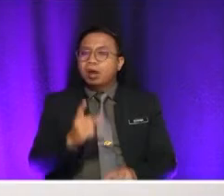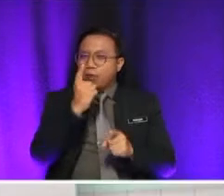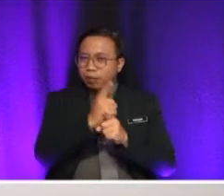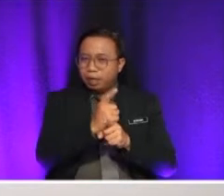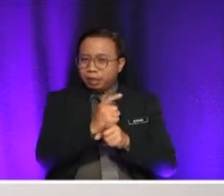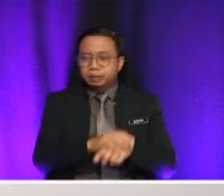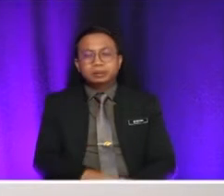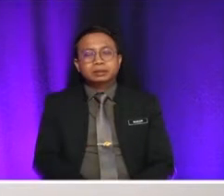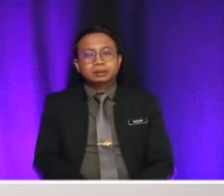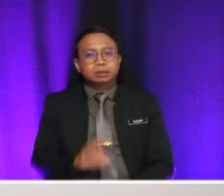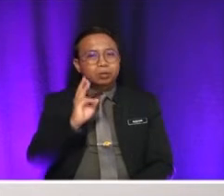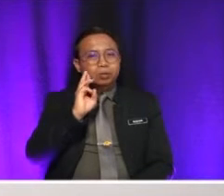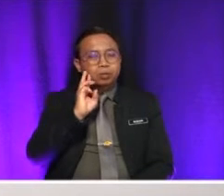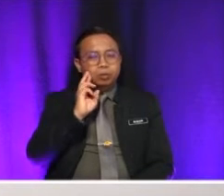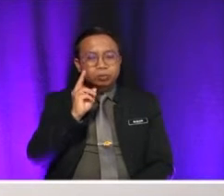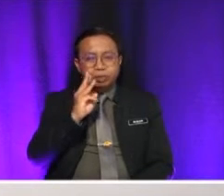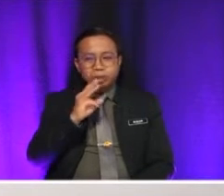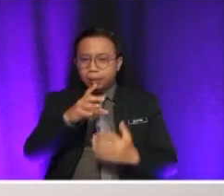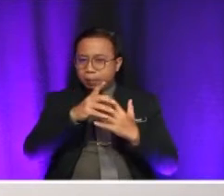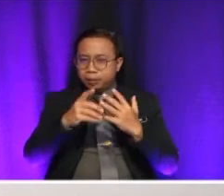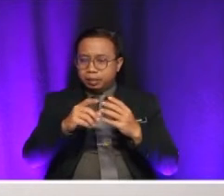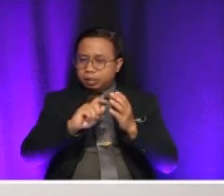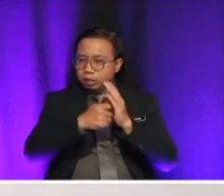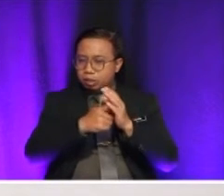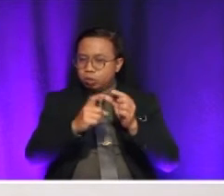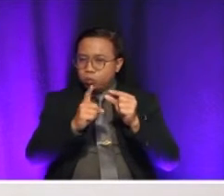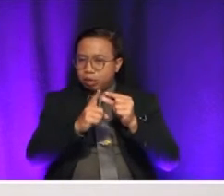Okay, so Rowena picked her answer because her keyword here, she